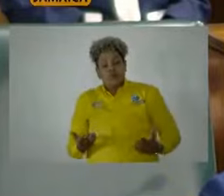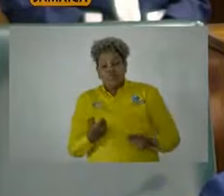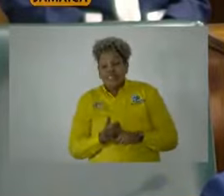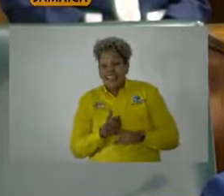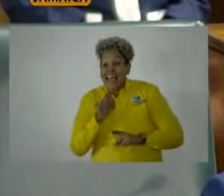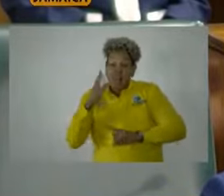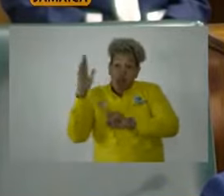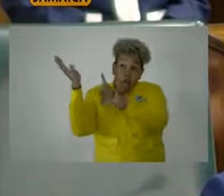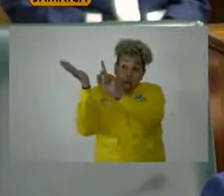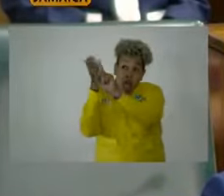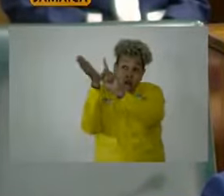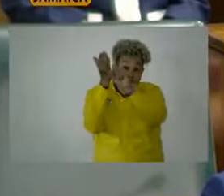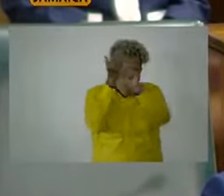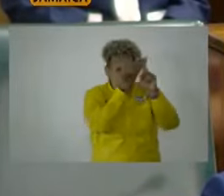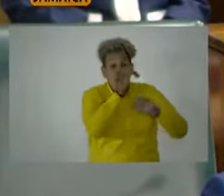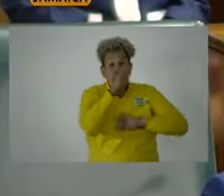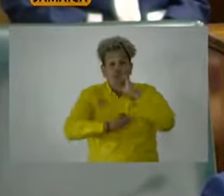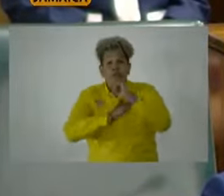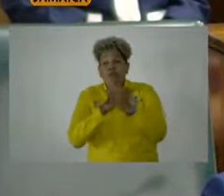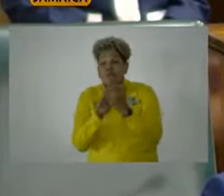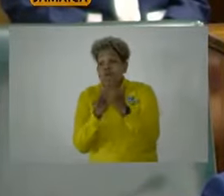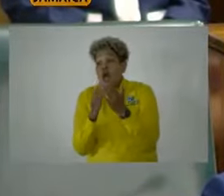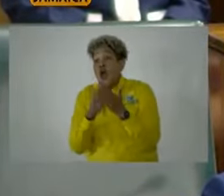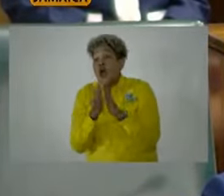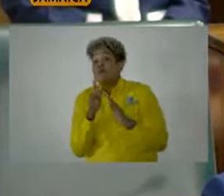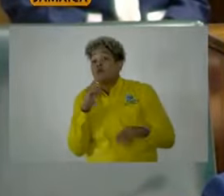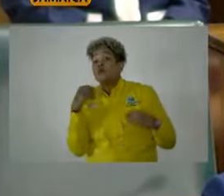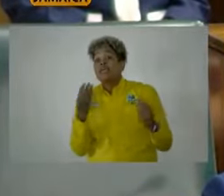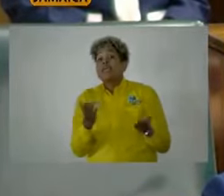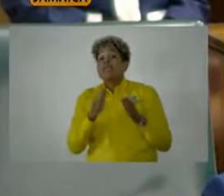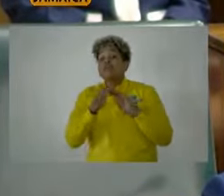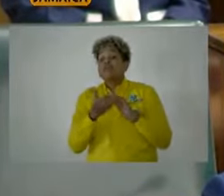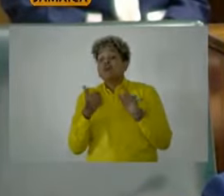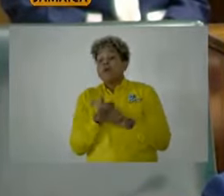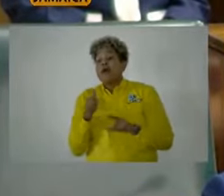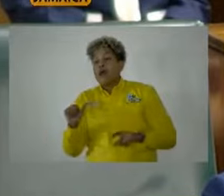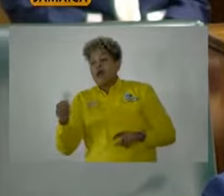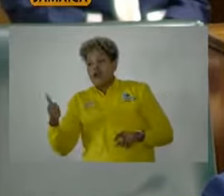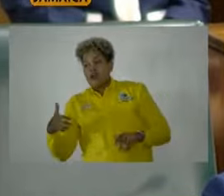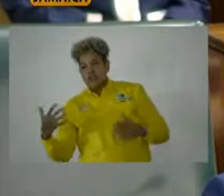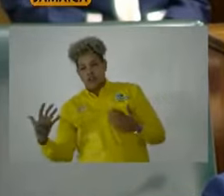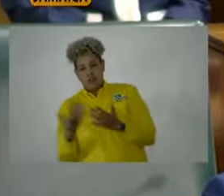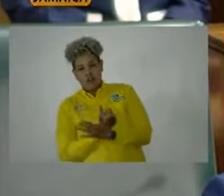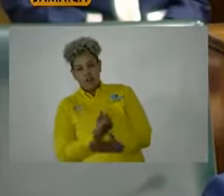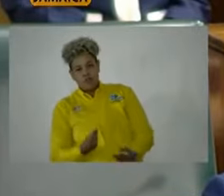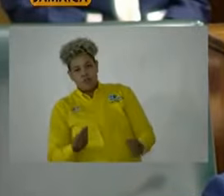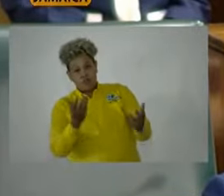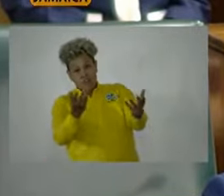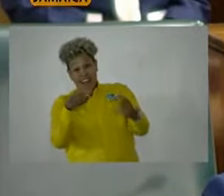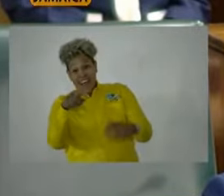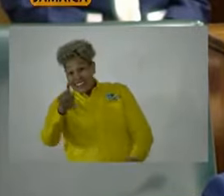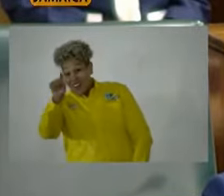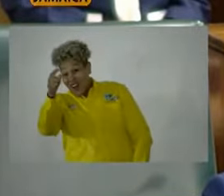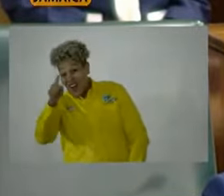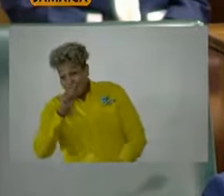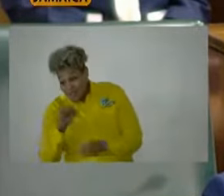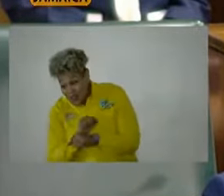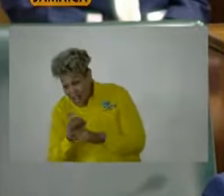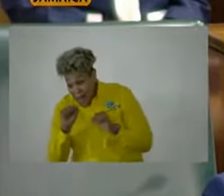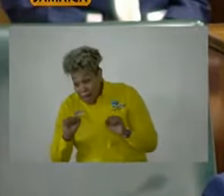To lobby the international financial community to give Jamaica another chance. This was only